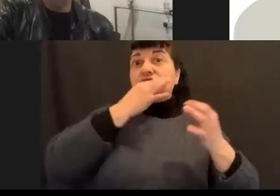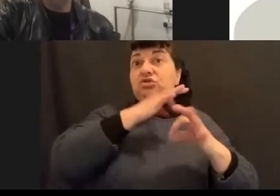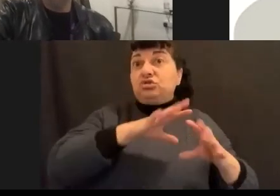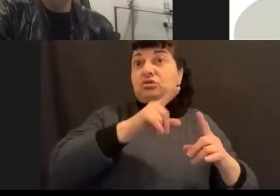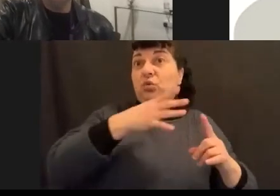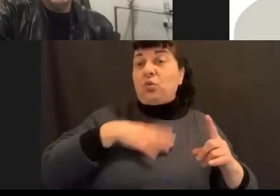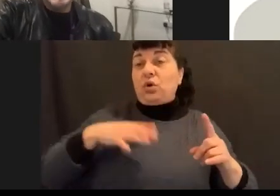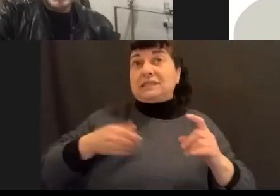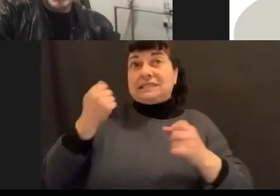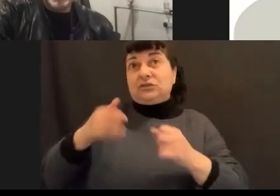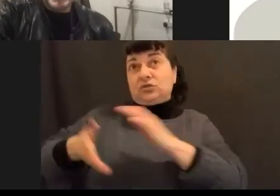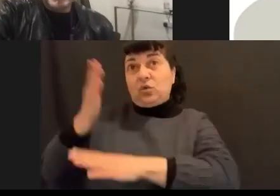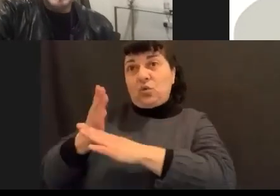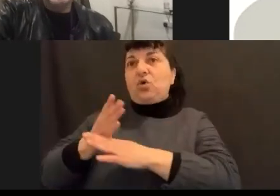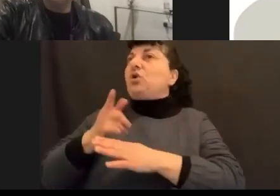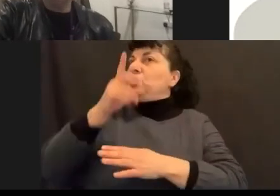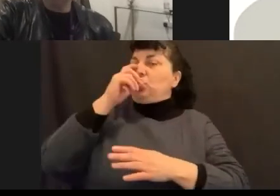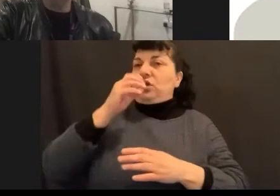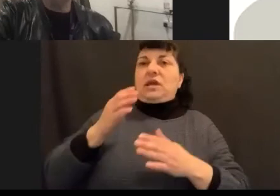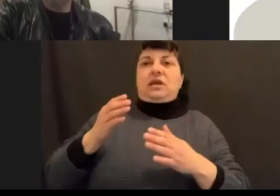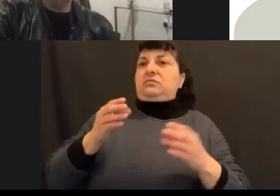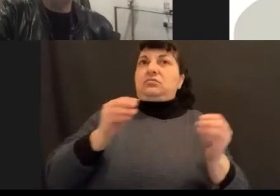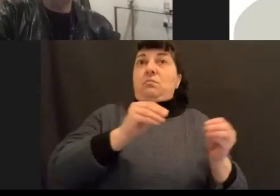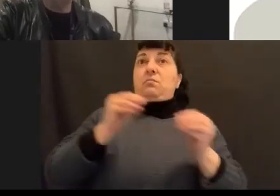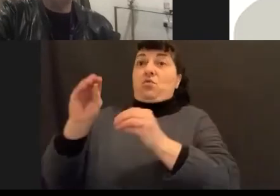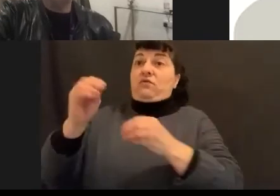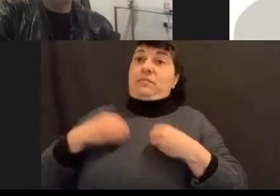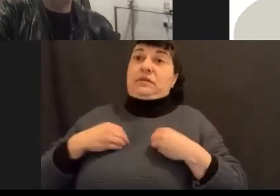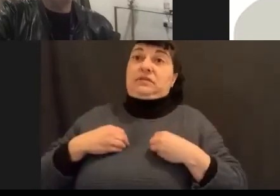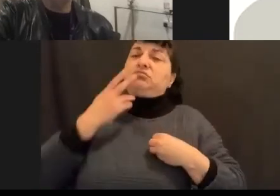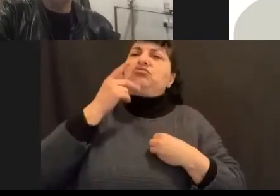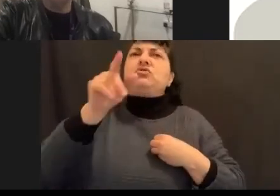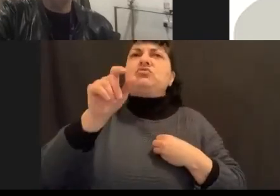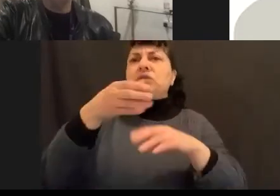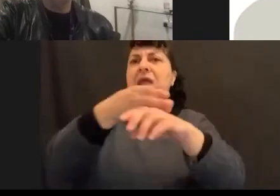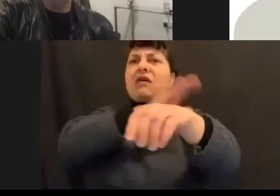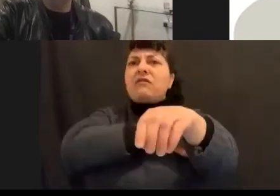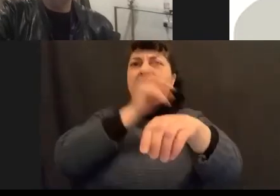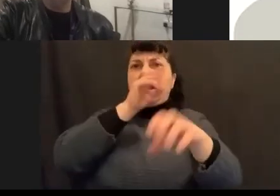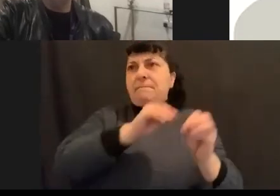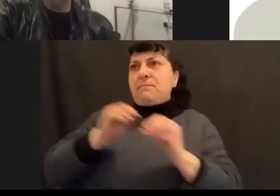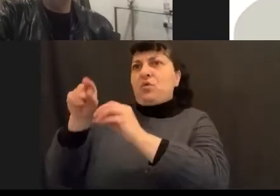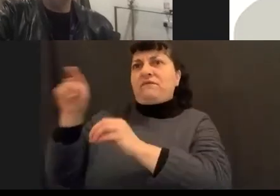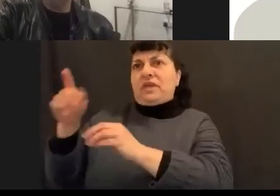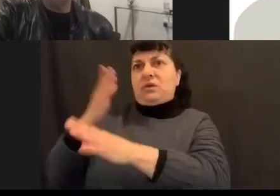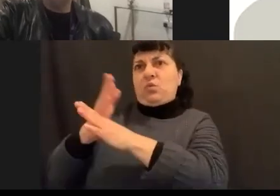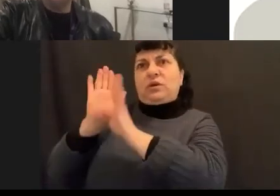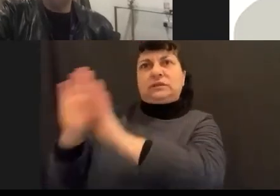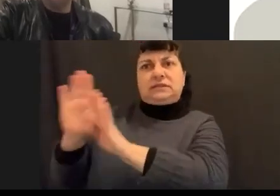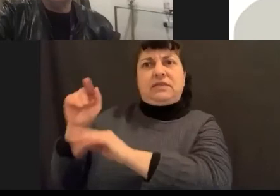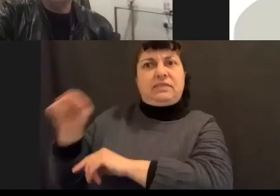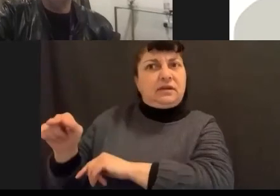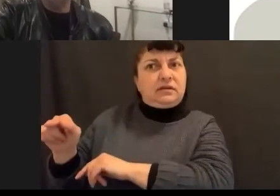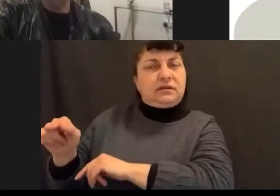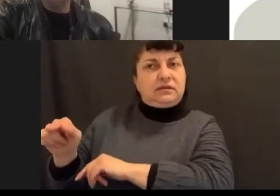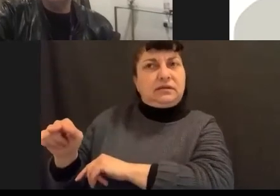your property, and going to run your business from the caravan without going back into the house. But once you've separated, you have to